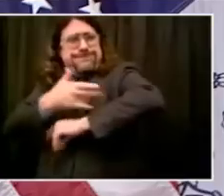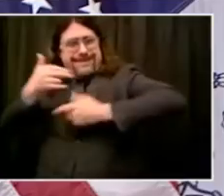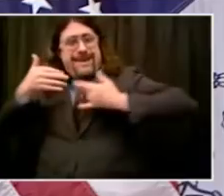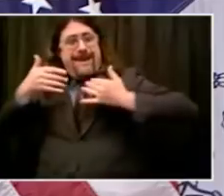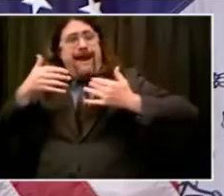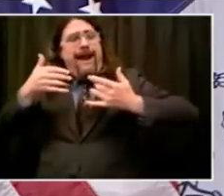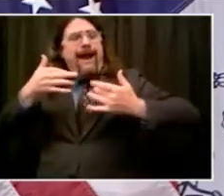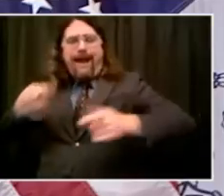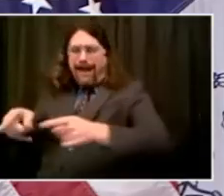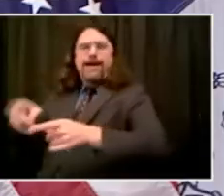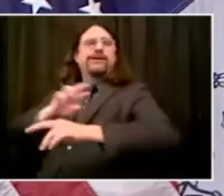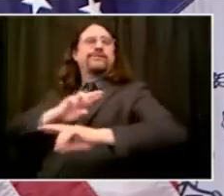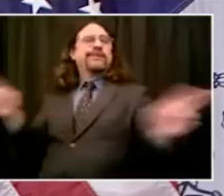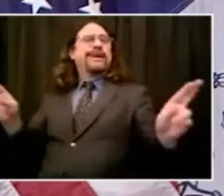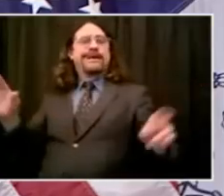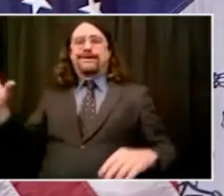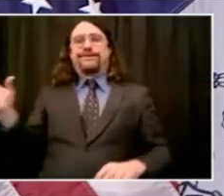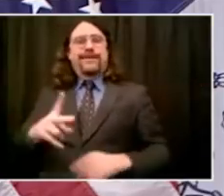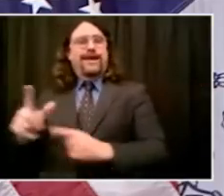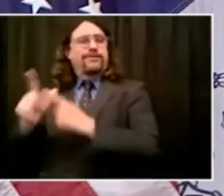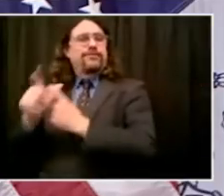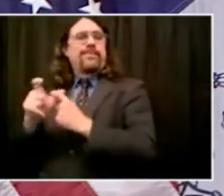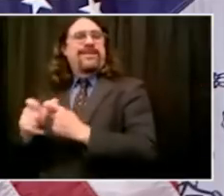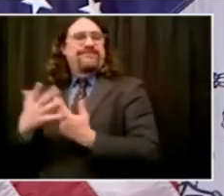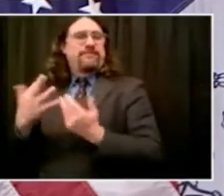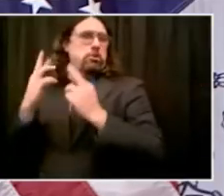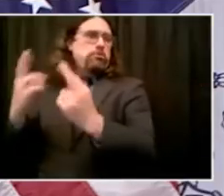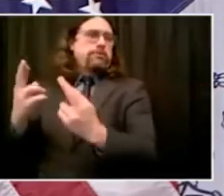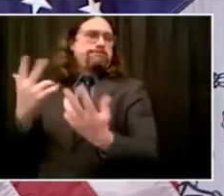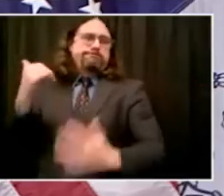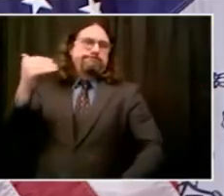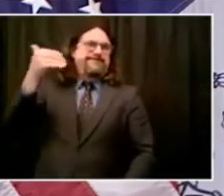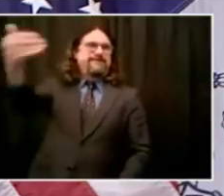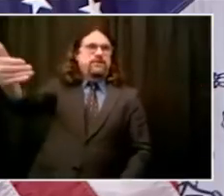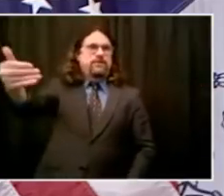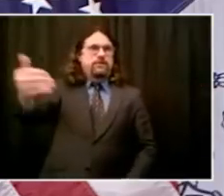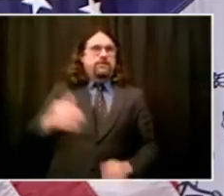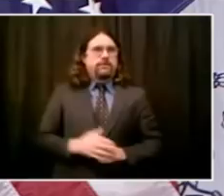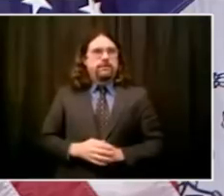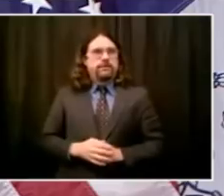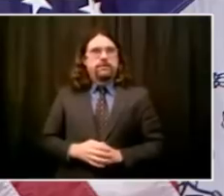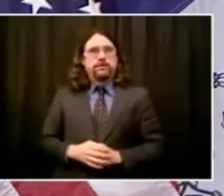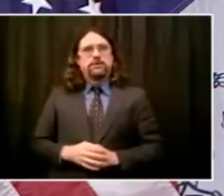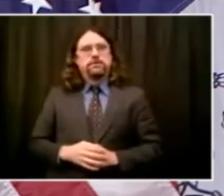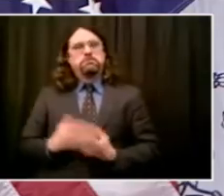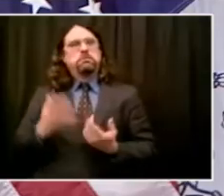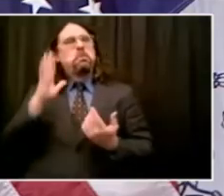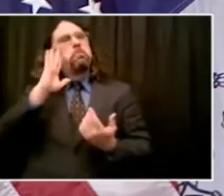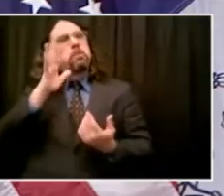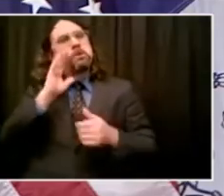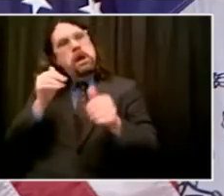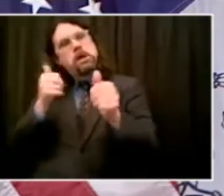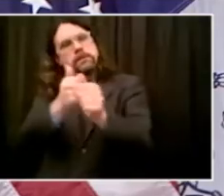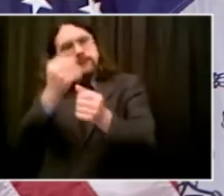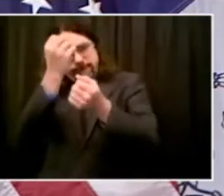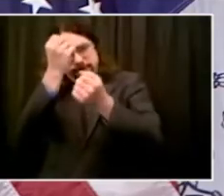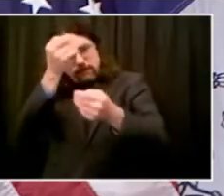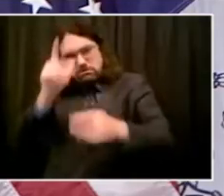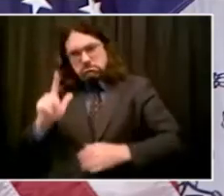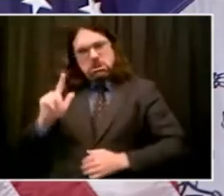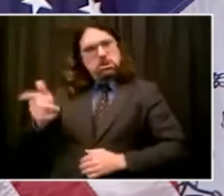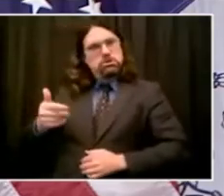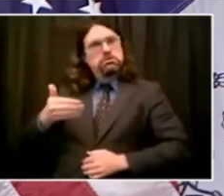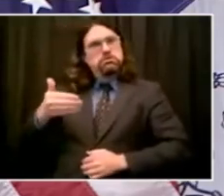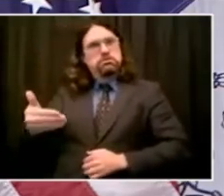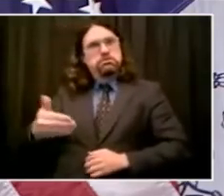with the resurgence of this disease. So we'll have more to say on the marathon later. On the 4th of